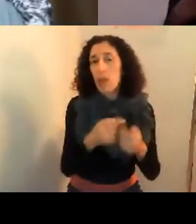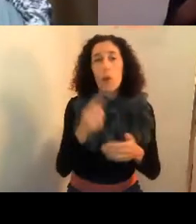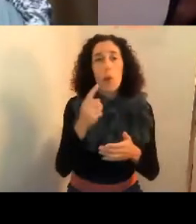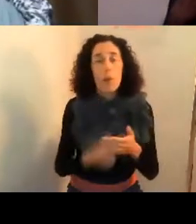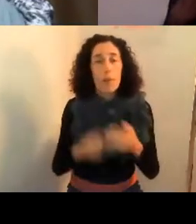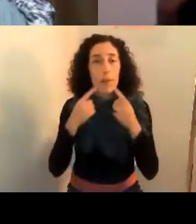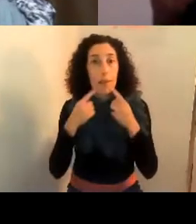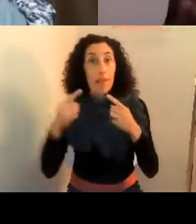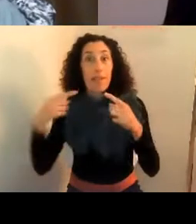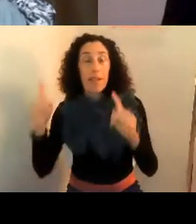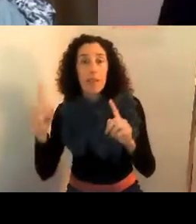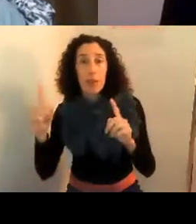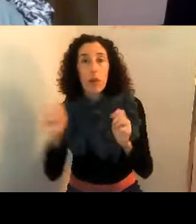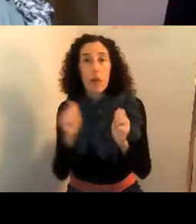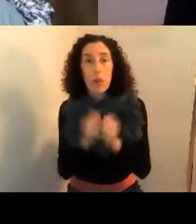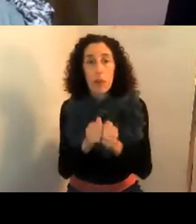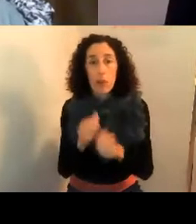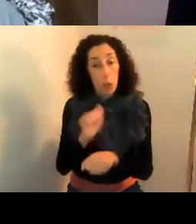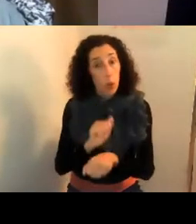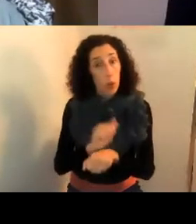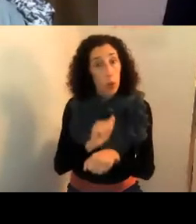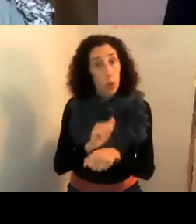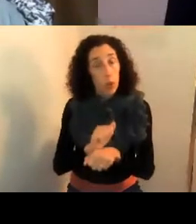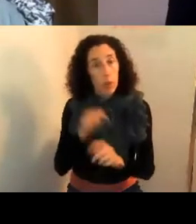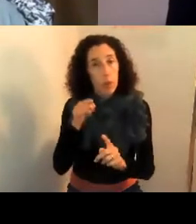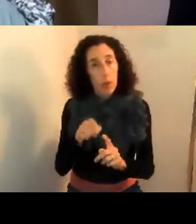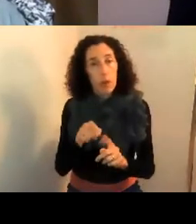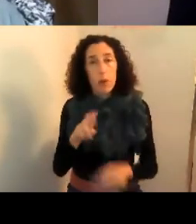creating work around race and ethnicity with other BIPOC partners?